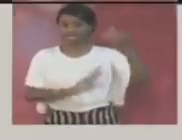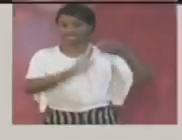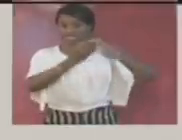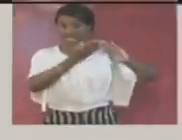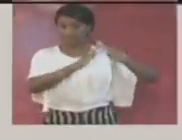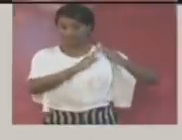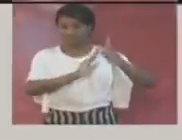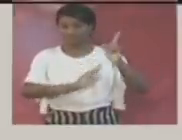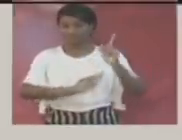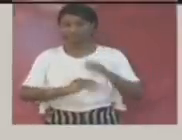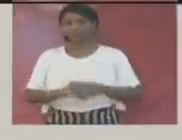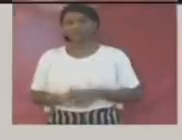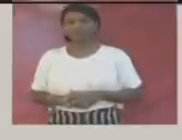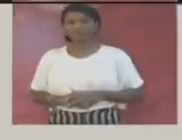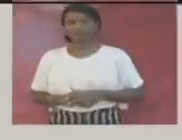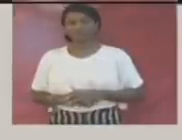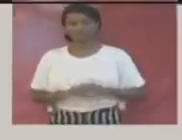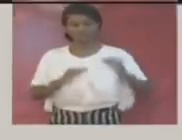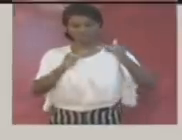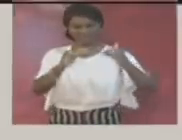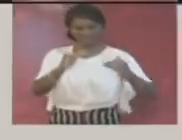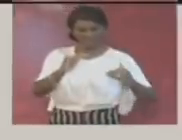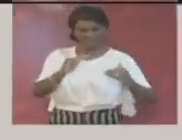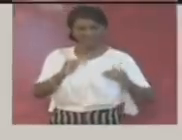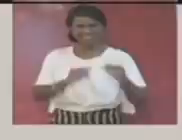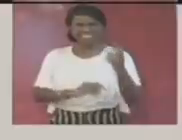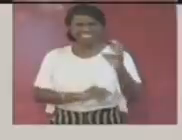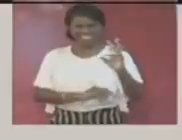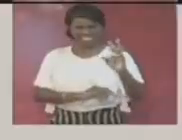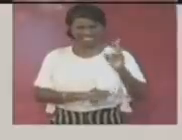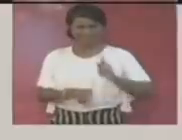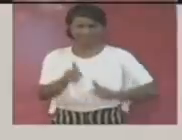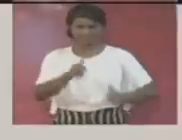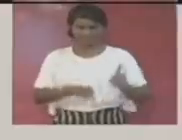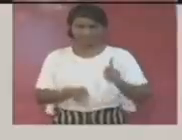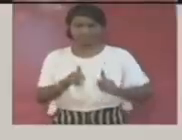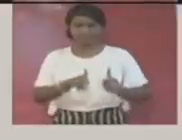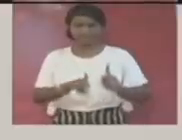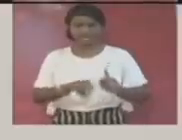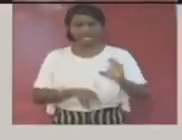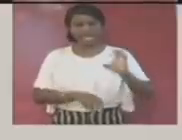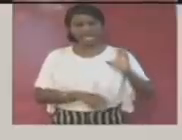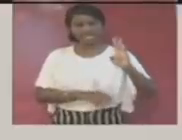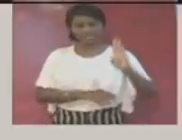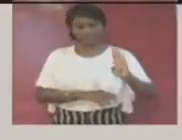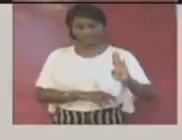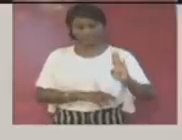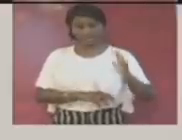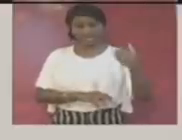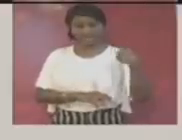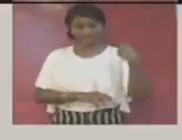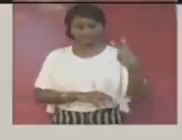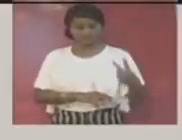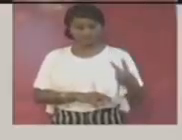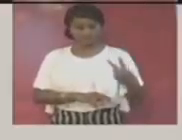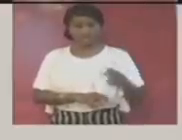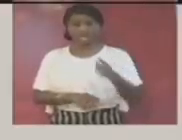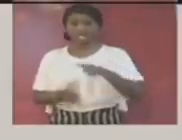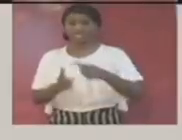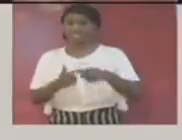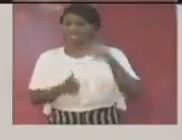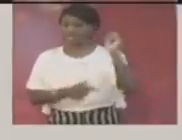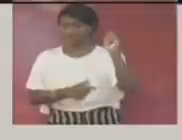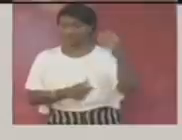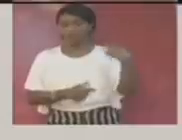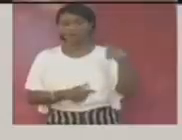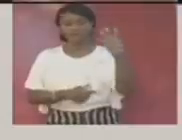Signal Hill. Our step-down facilities have 6 persons. Claxton Bay Correctional Facility has 2, and in Tobago there are 4